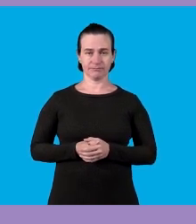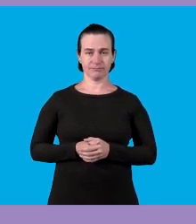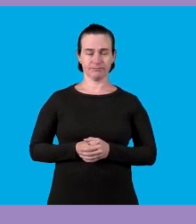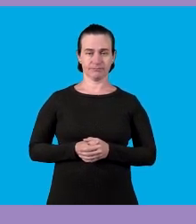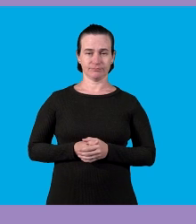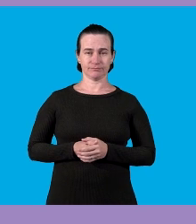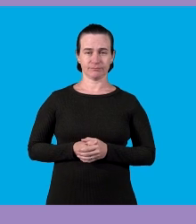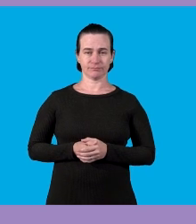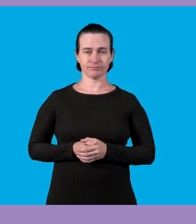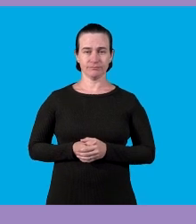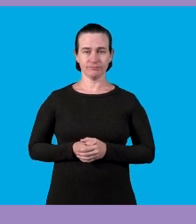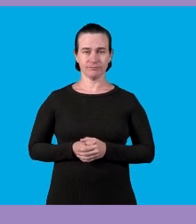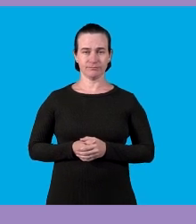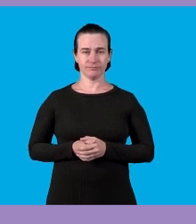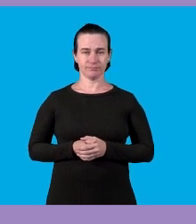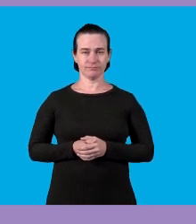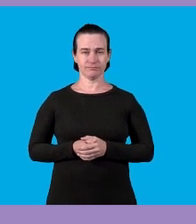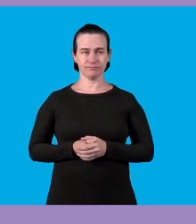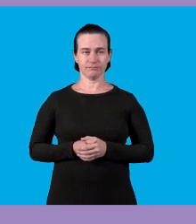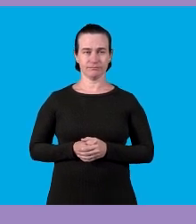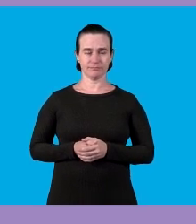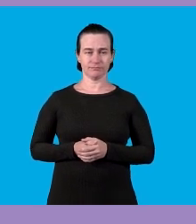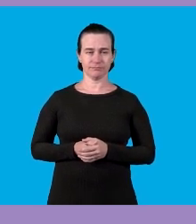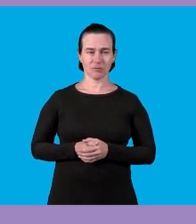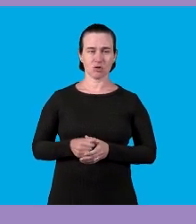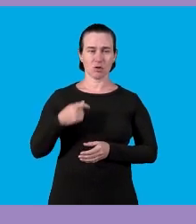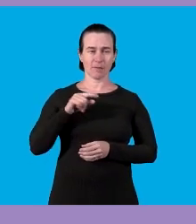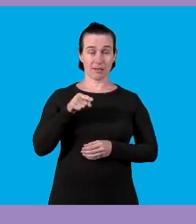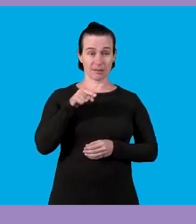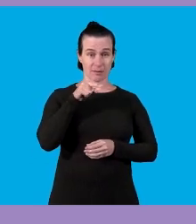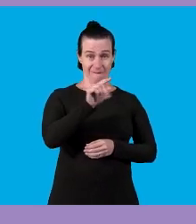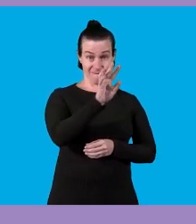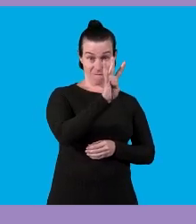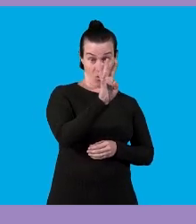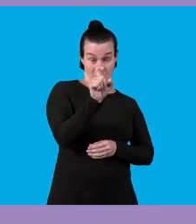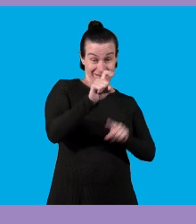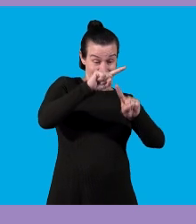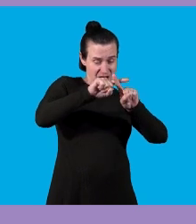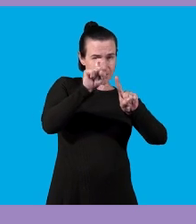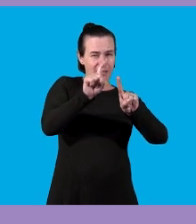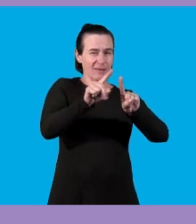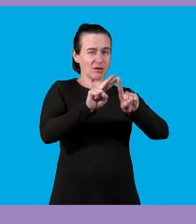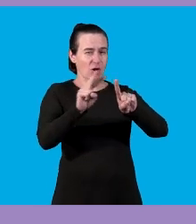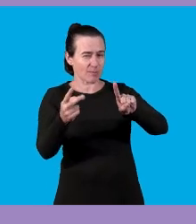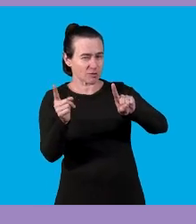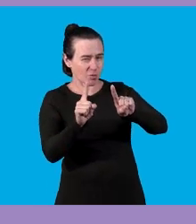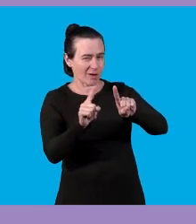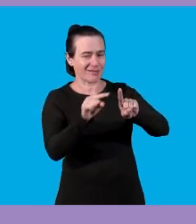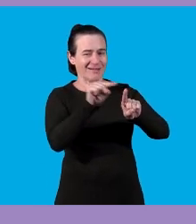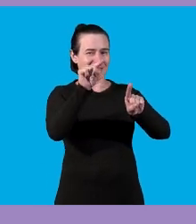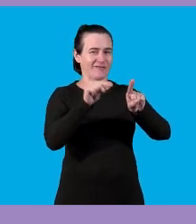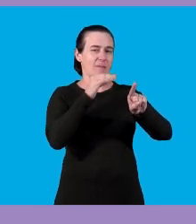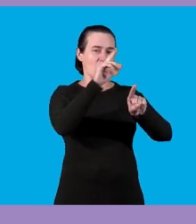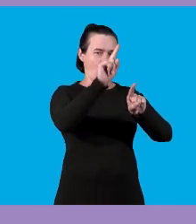168 degrees. So we need the multiplicative inverse of 4, which is a quarter,